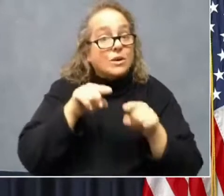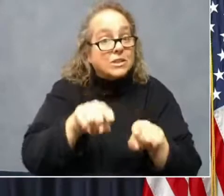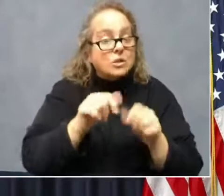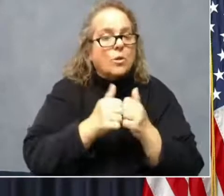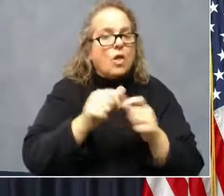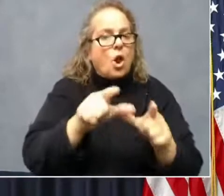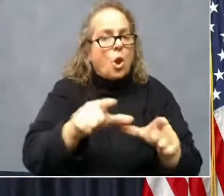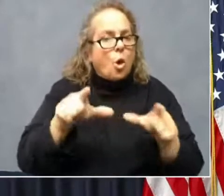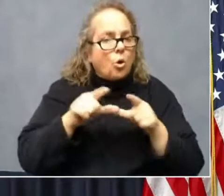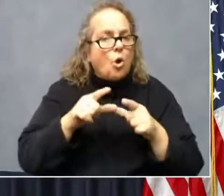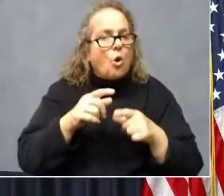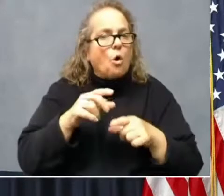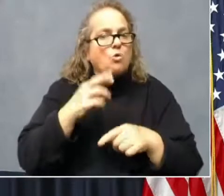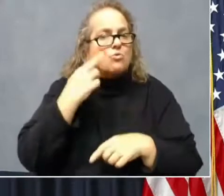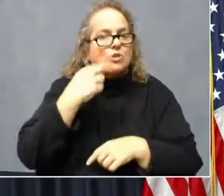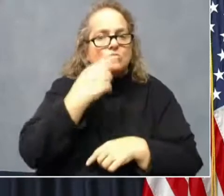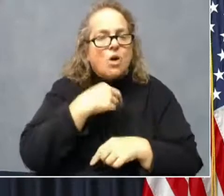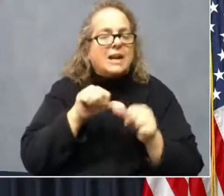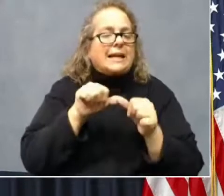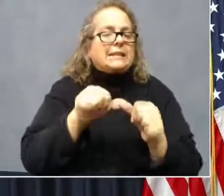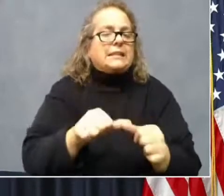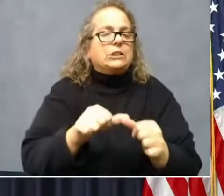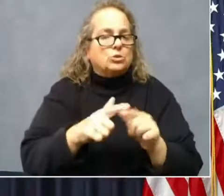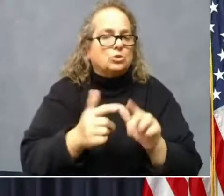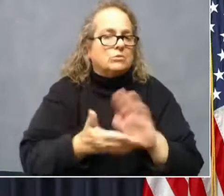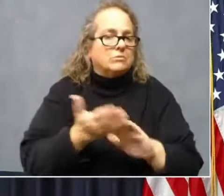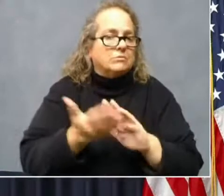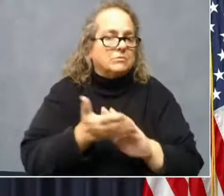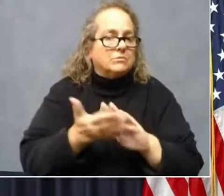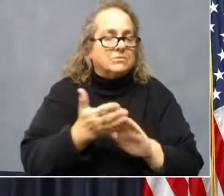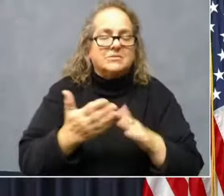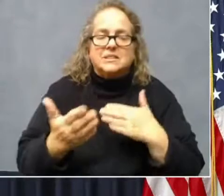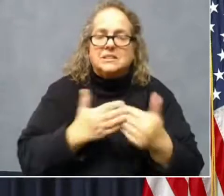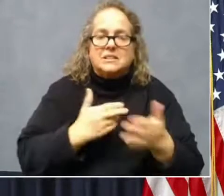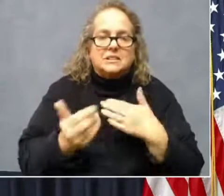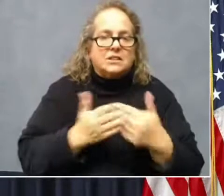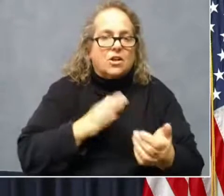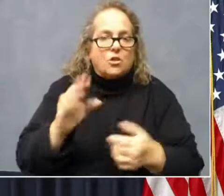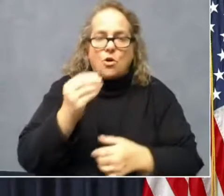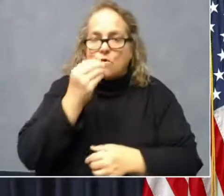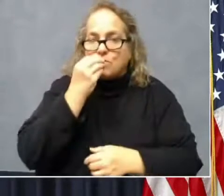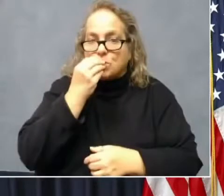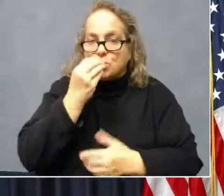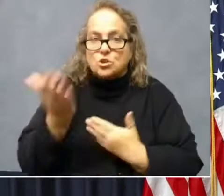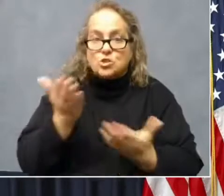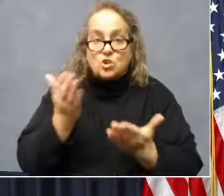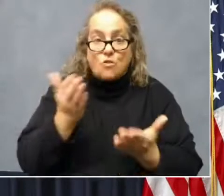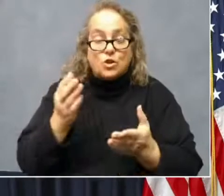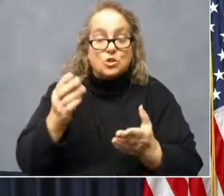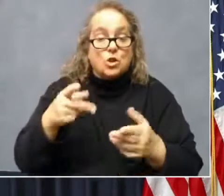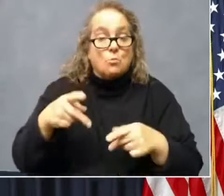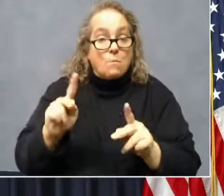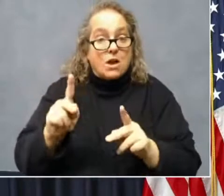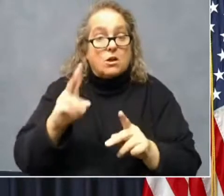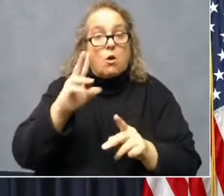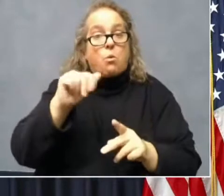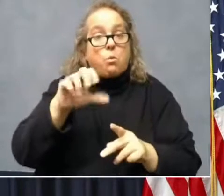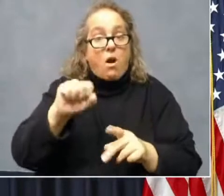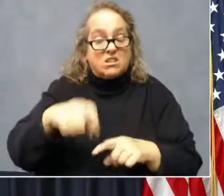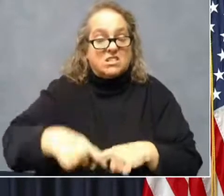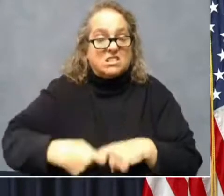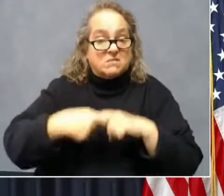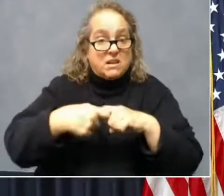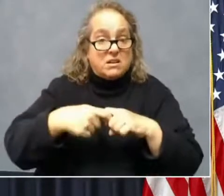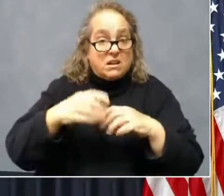tent despite having its food service permit suspended on Friday. My question is two-part. First, what is the